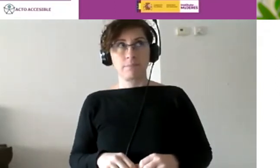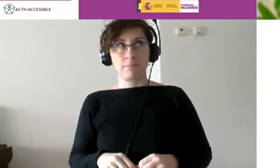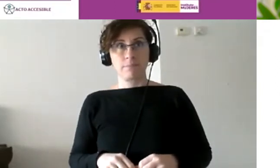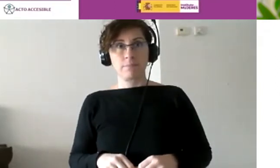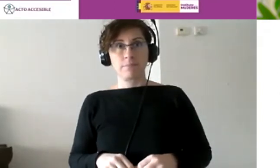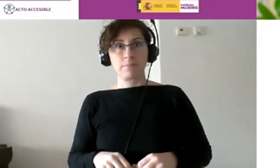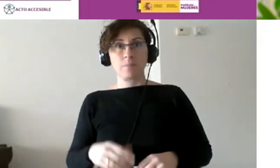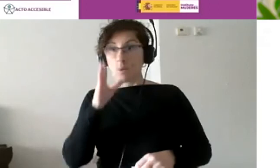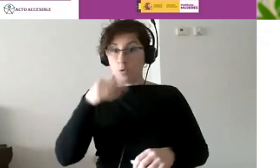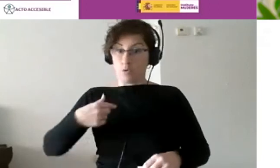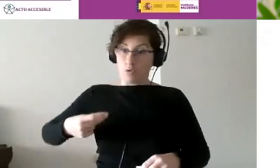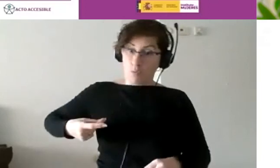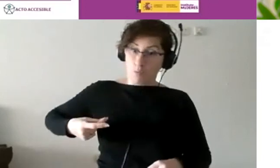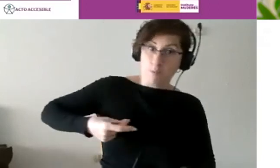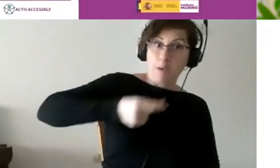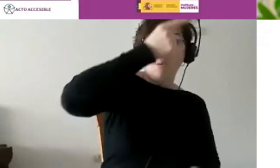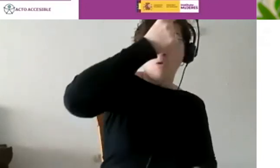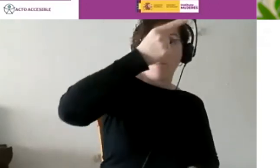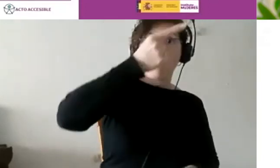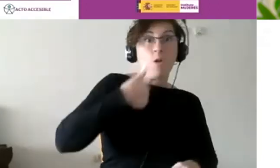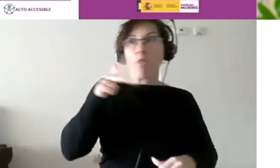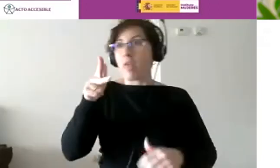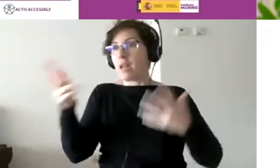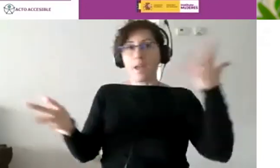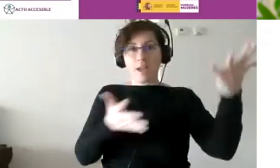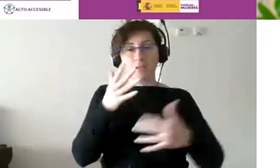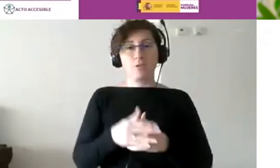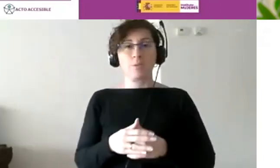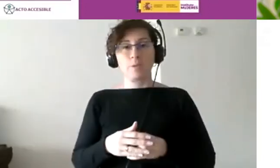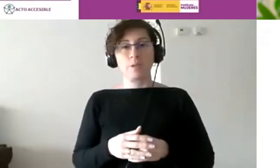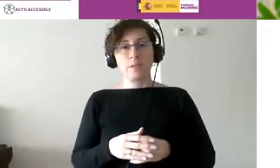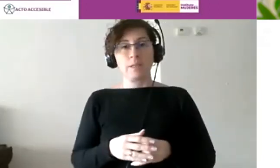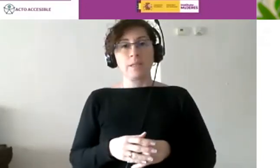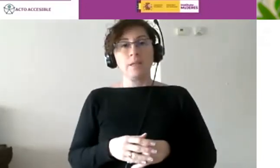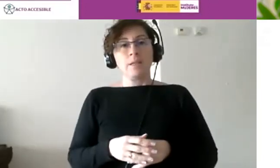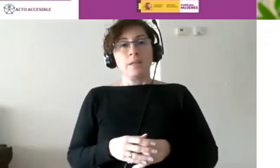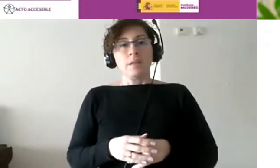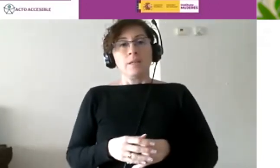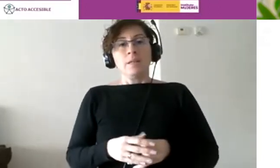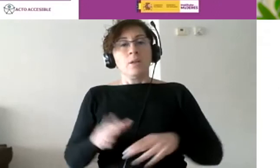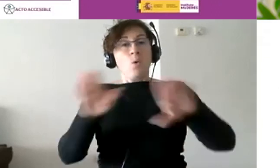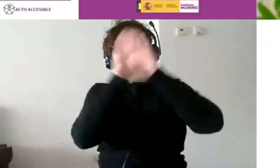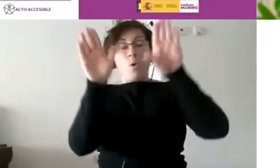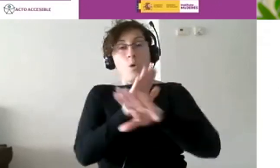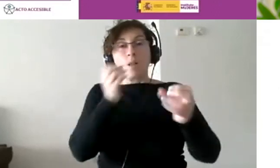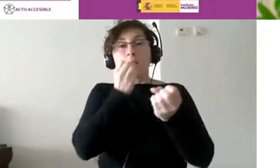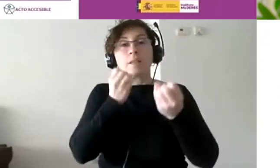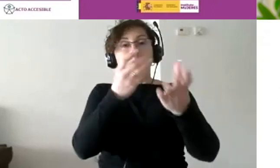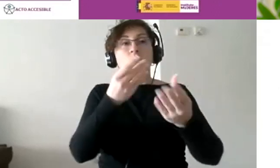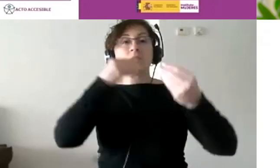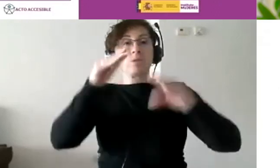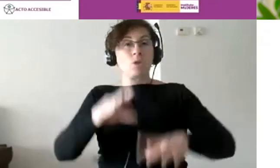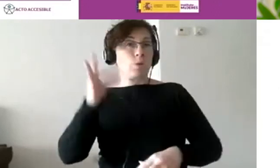you. It's a story of Radha. Vlada is a young and really nice girl. She has